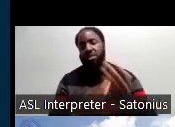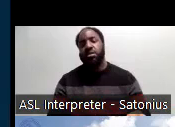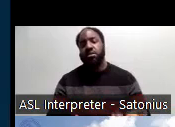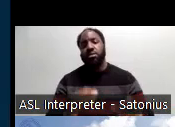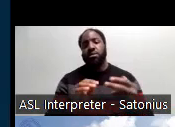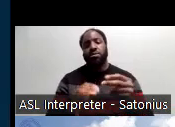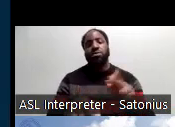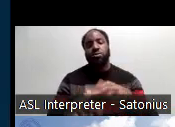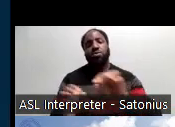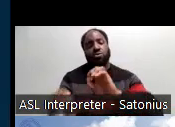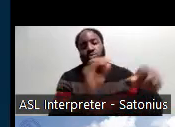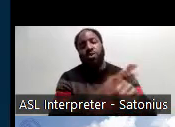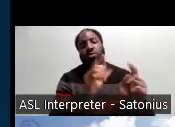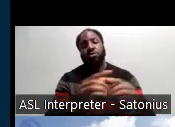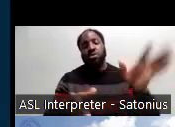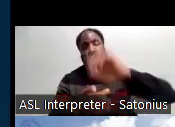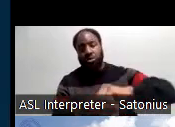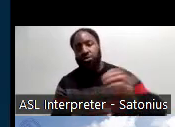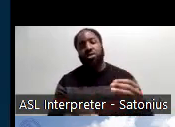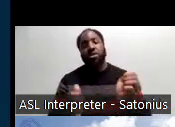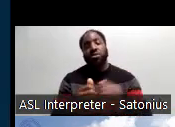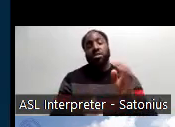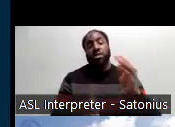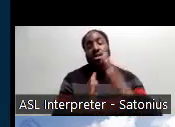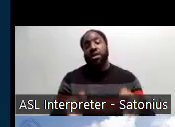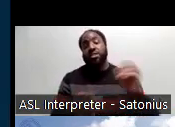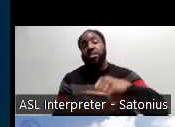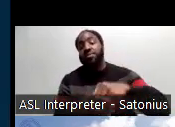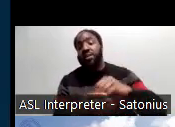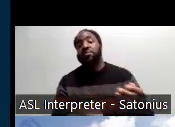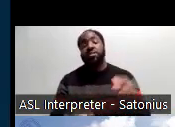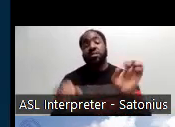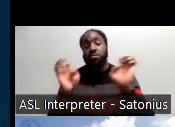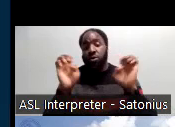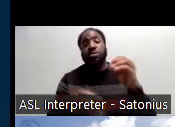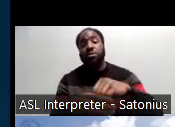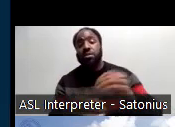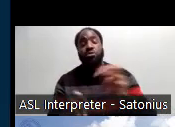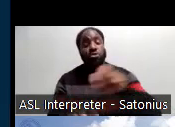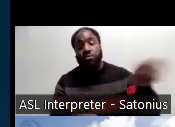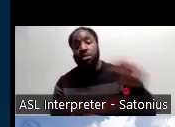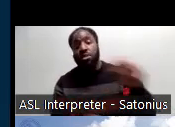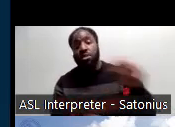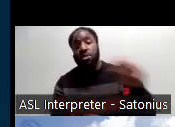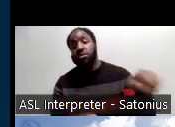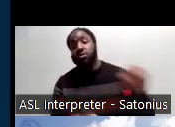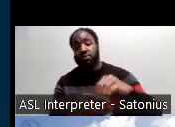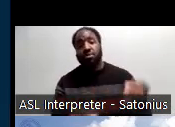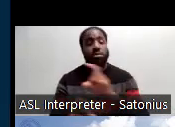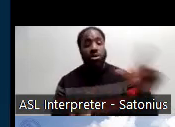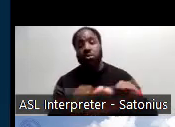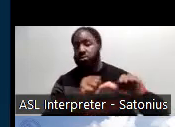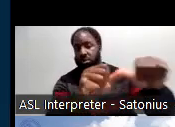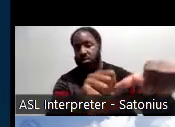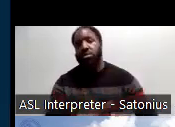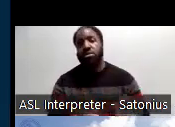move on inclusion with the housing investments, the emergency investments, the transportation investments, all continuing to be all